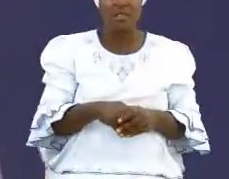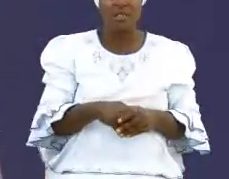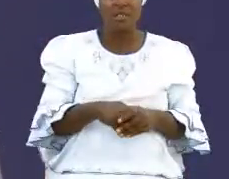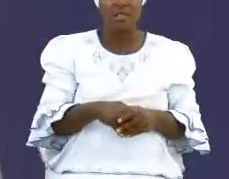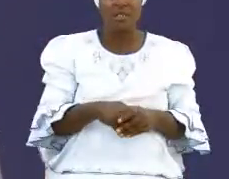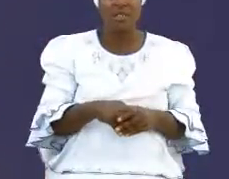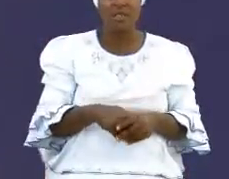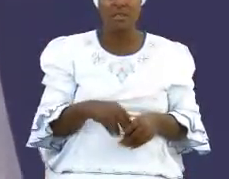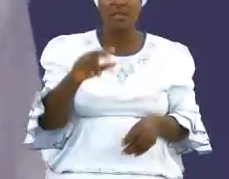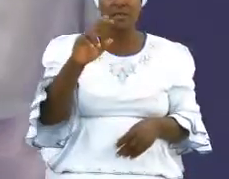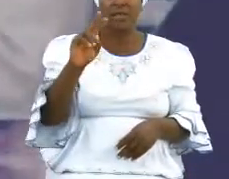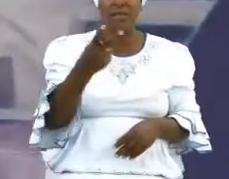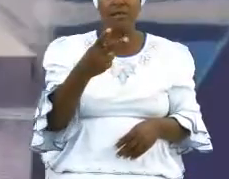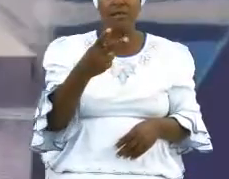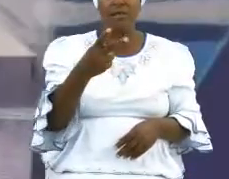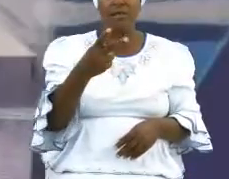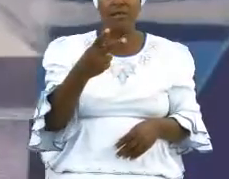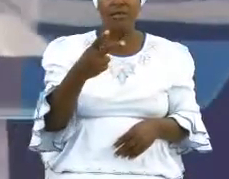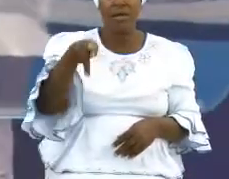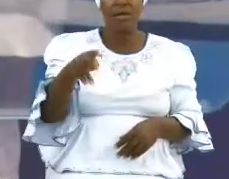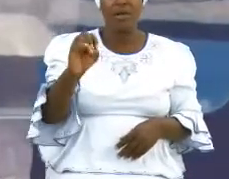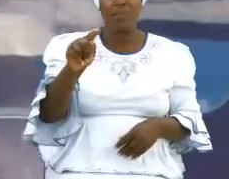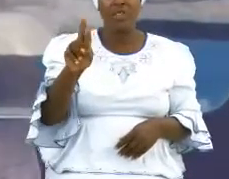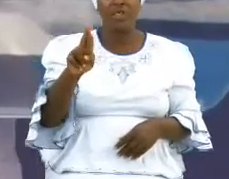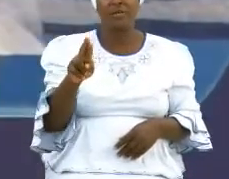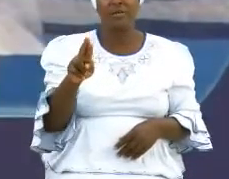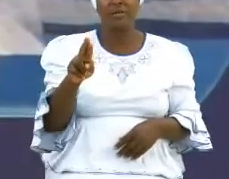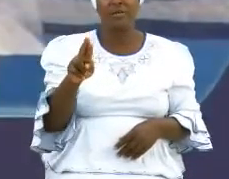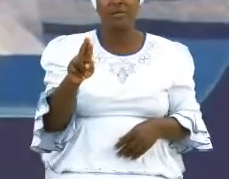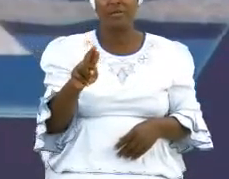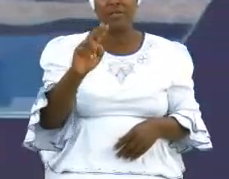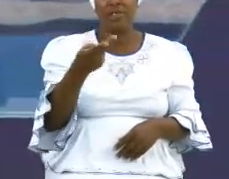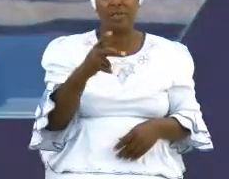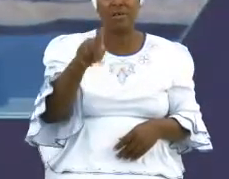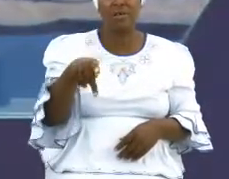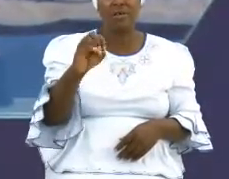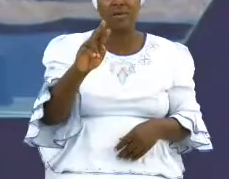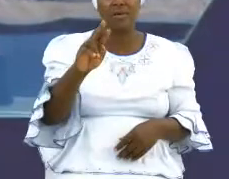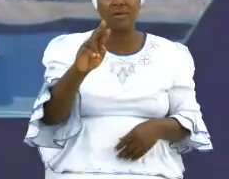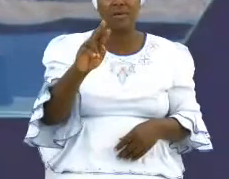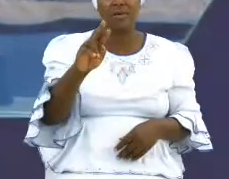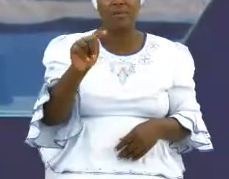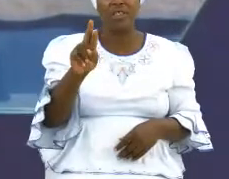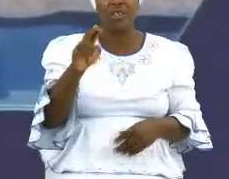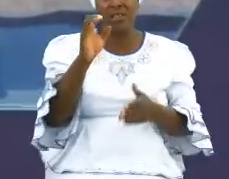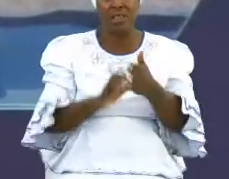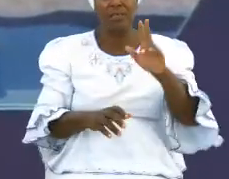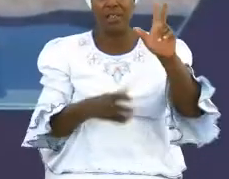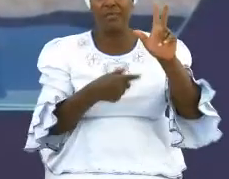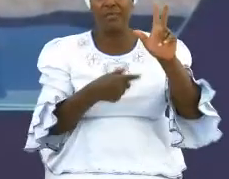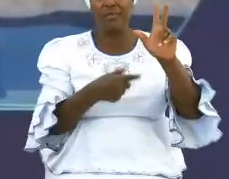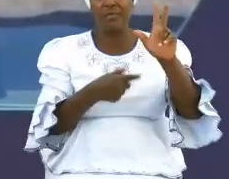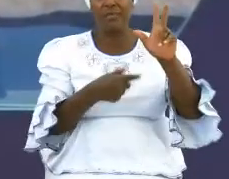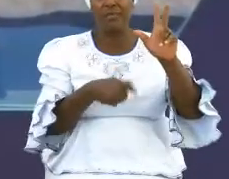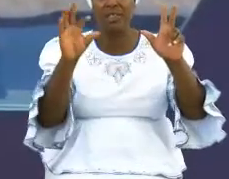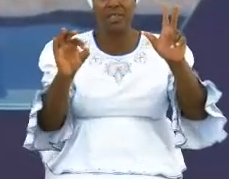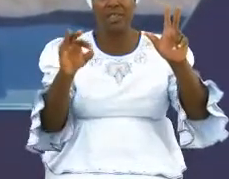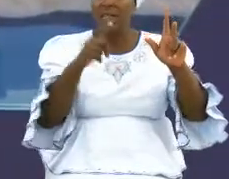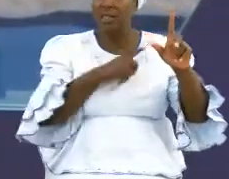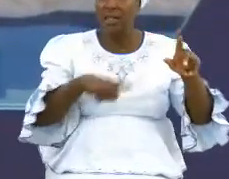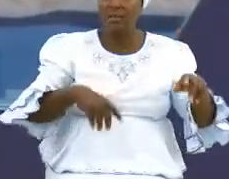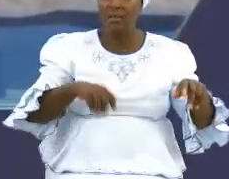3, verse 9. 2 Peter chapter 3, verse 9. The Lord is not